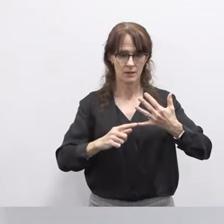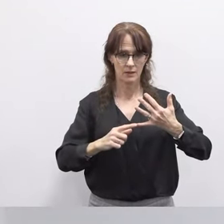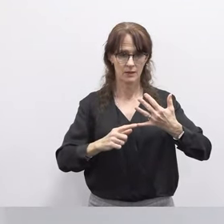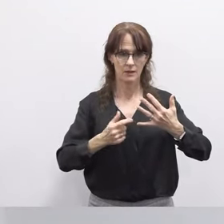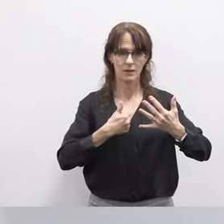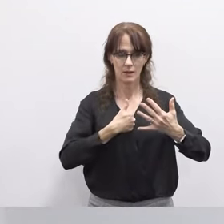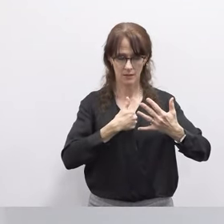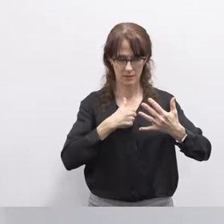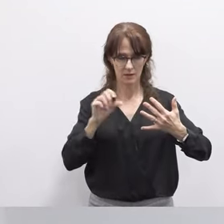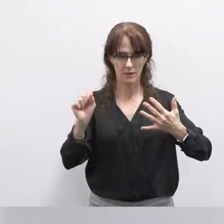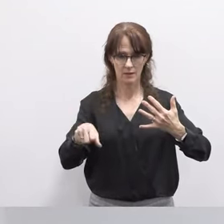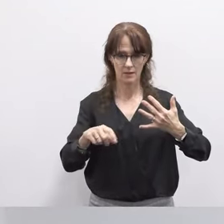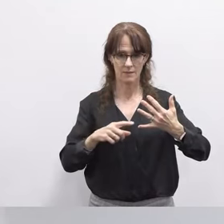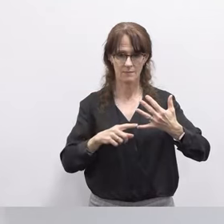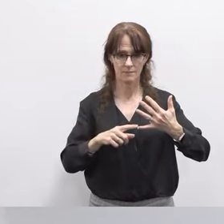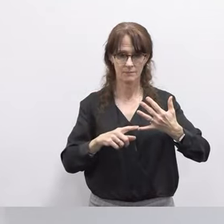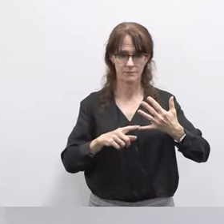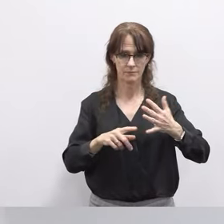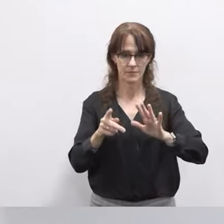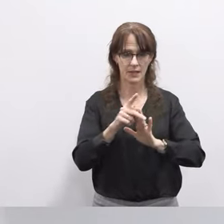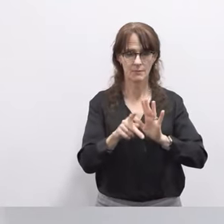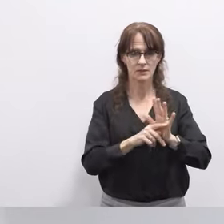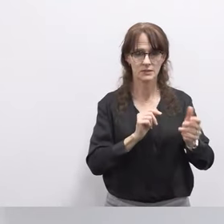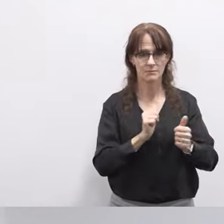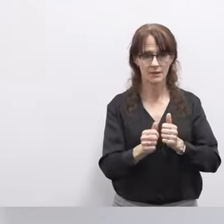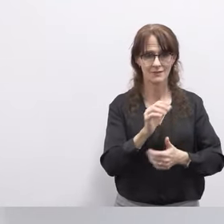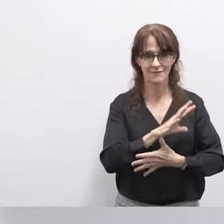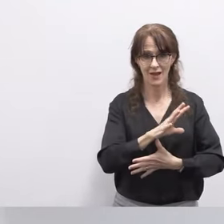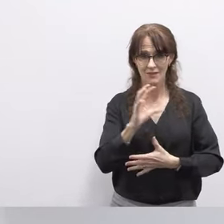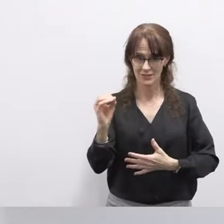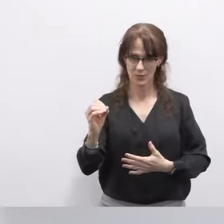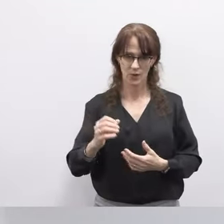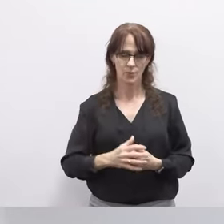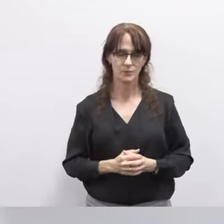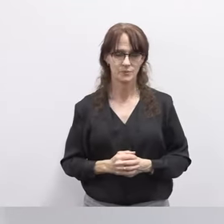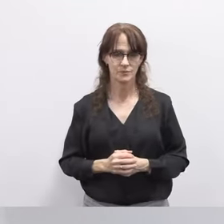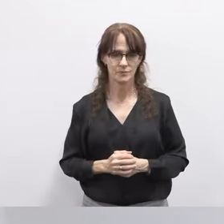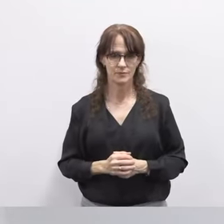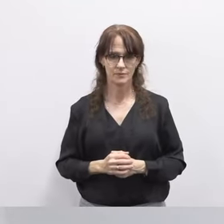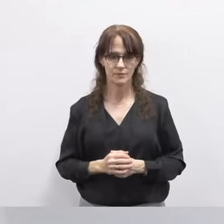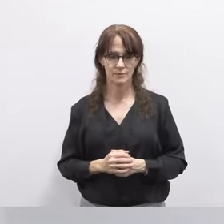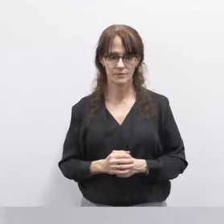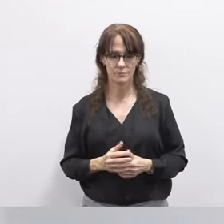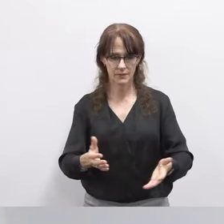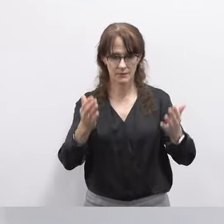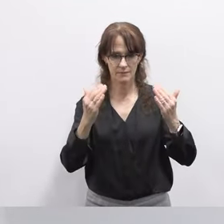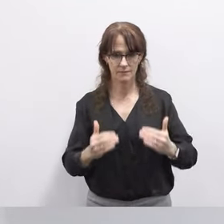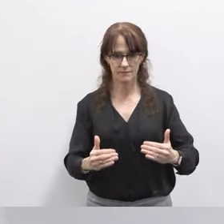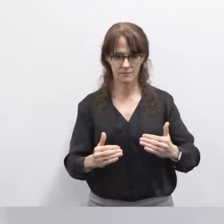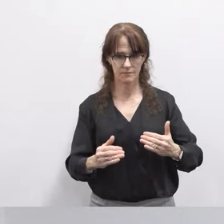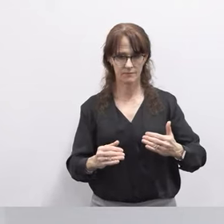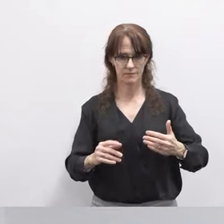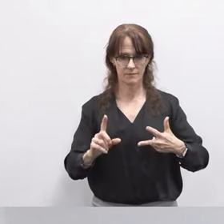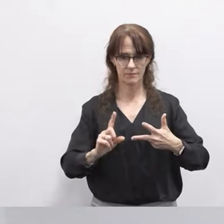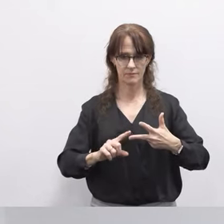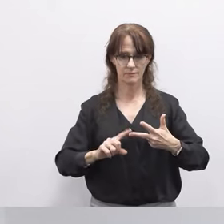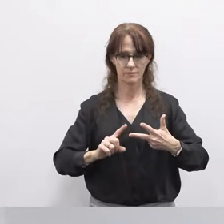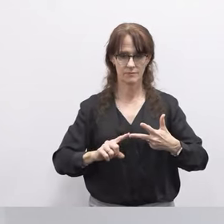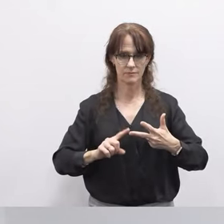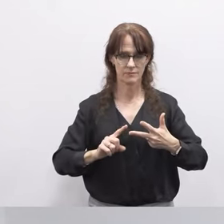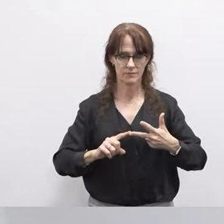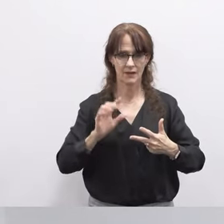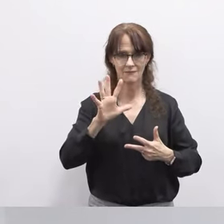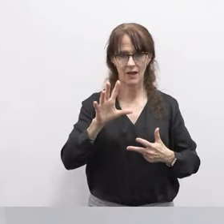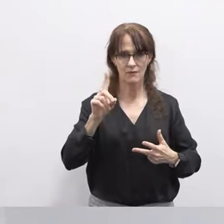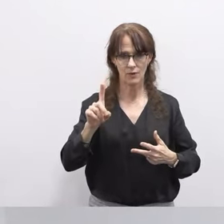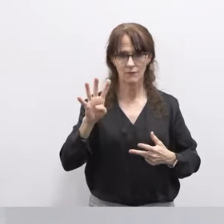Aye. I also vote aye, so that policy passes 5-0. We move on to board policy